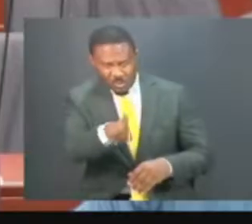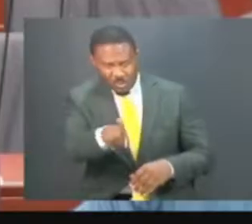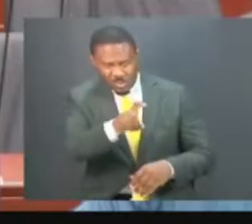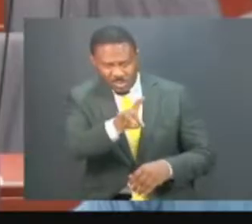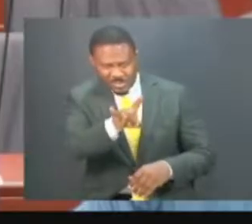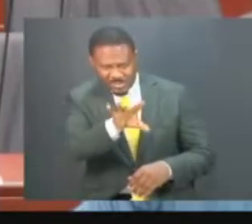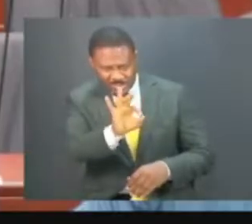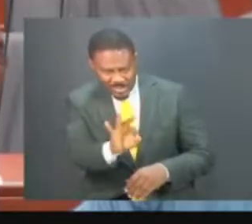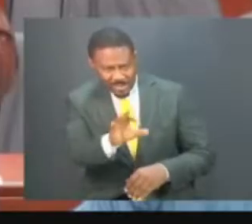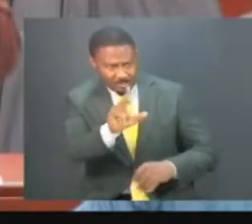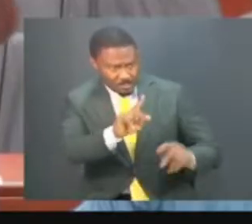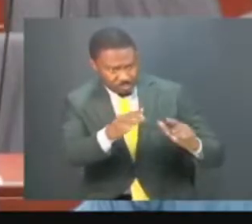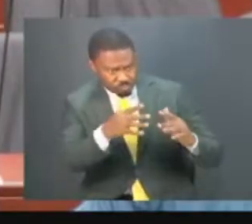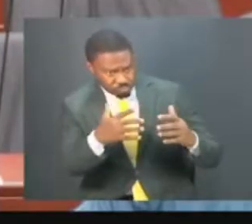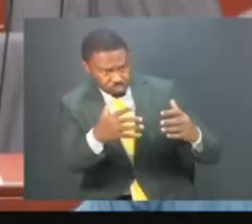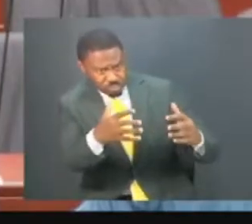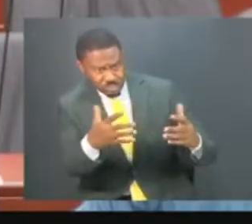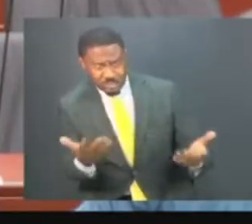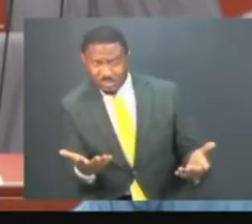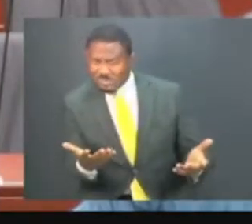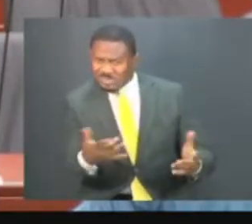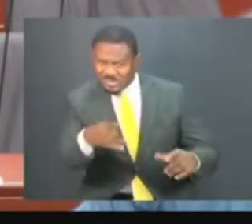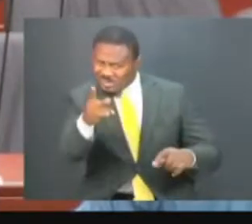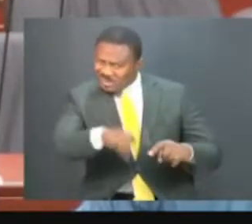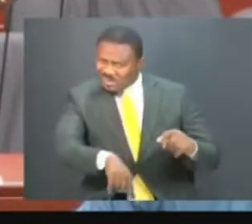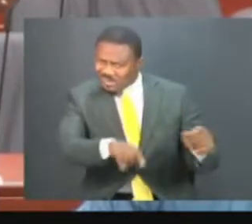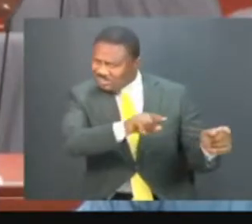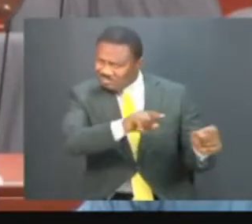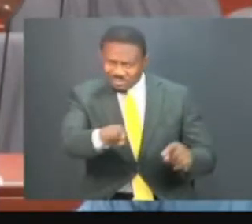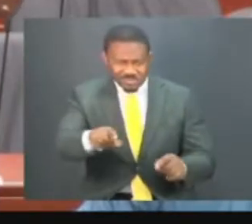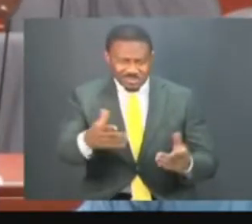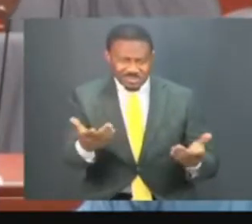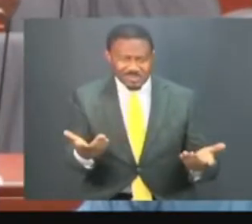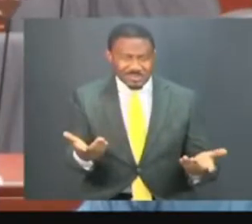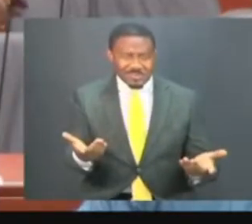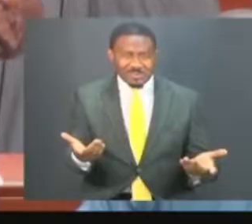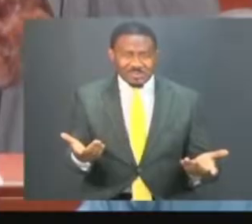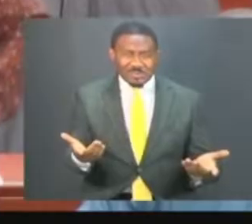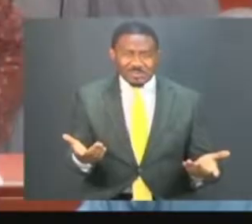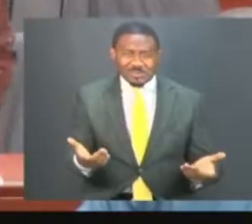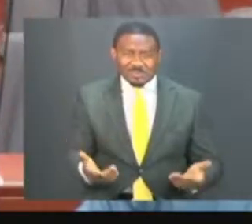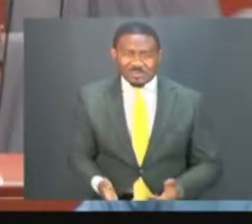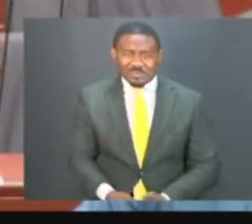189. And you cannot get a quorum.